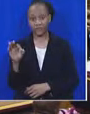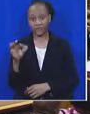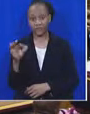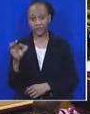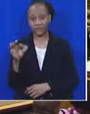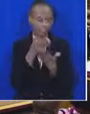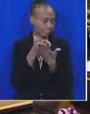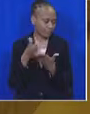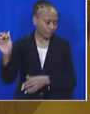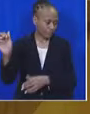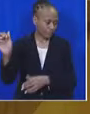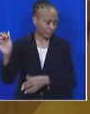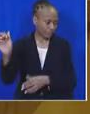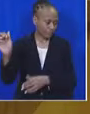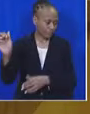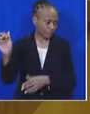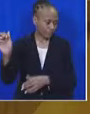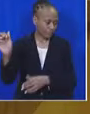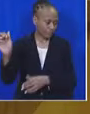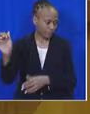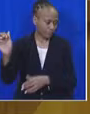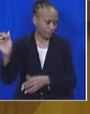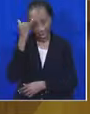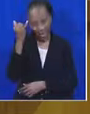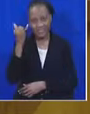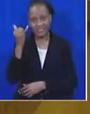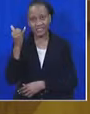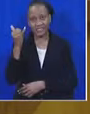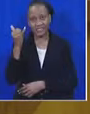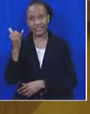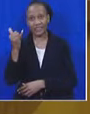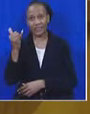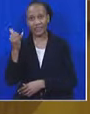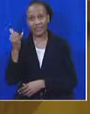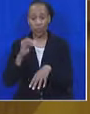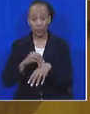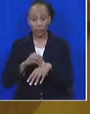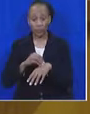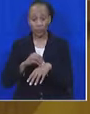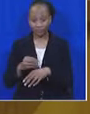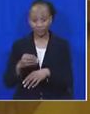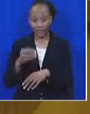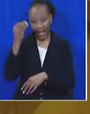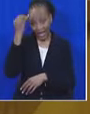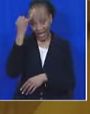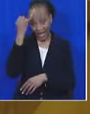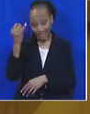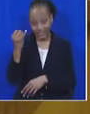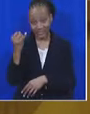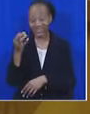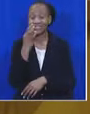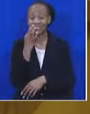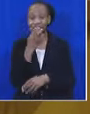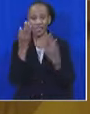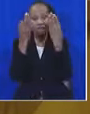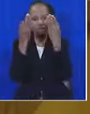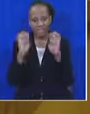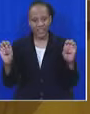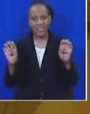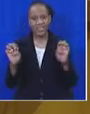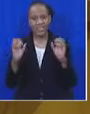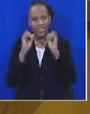dismiss the ideologically bankrupt and intellectually lazy notion that free education for all